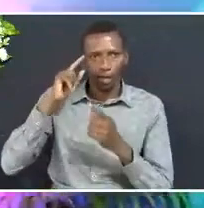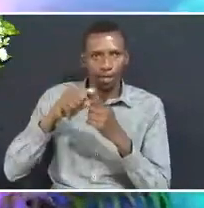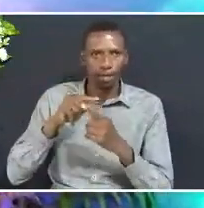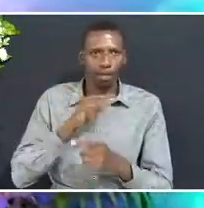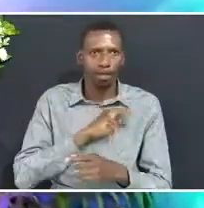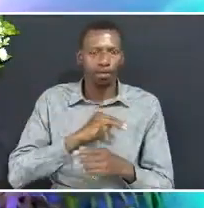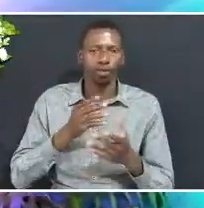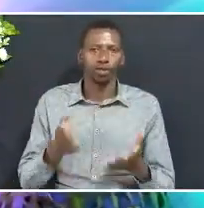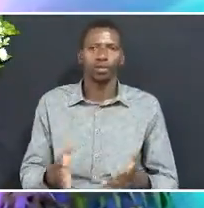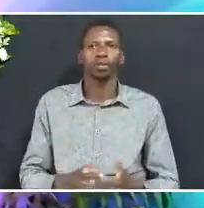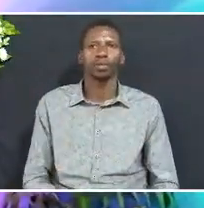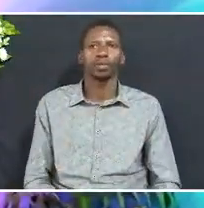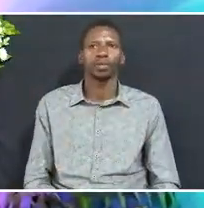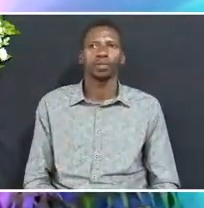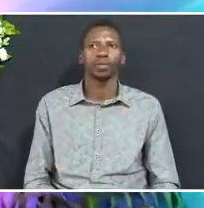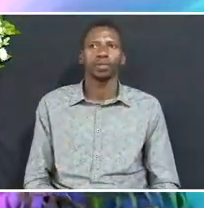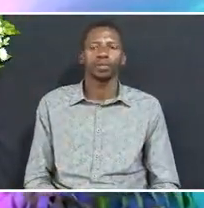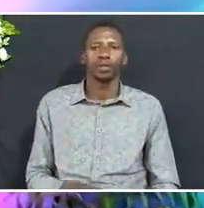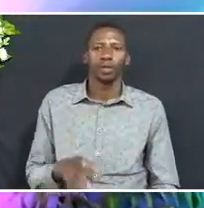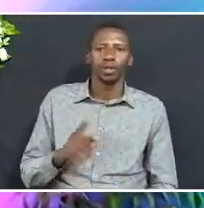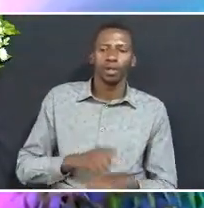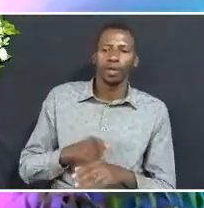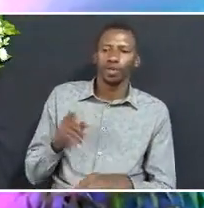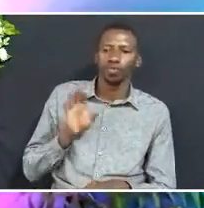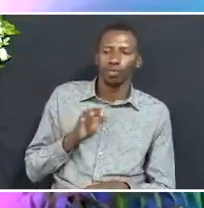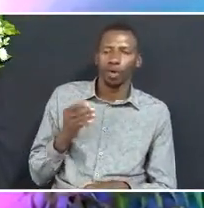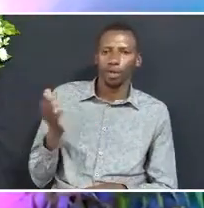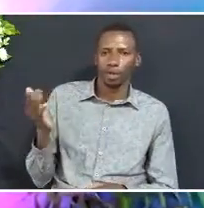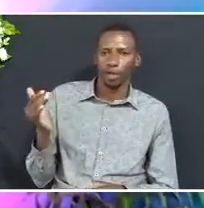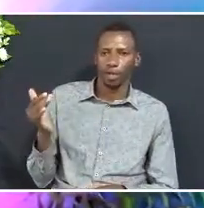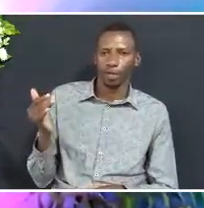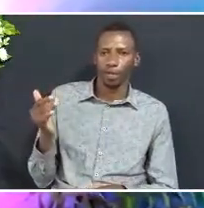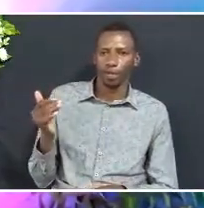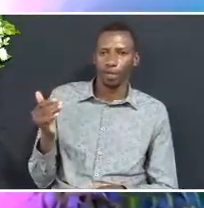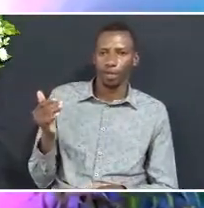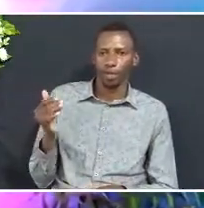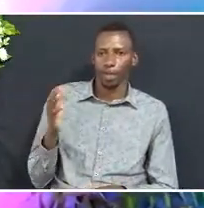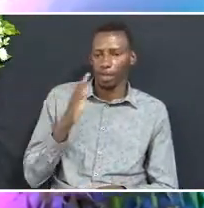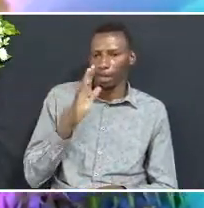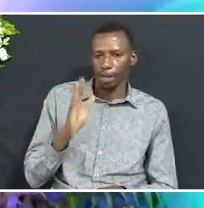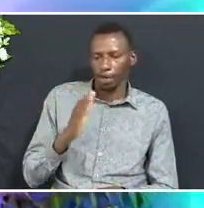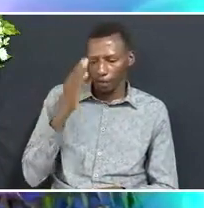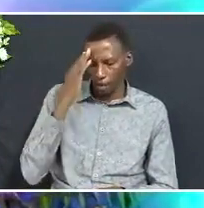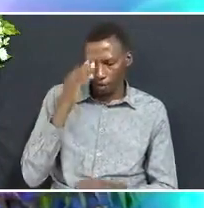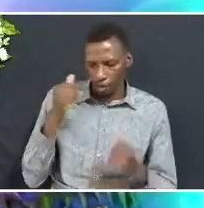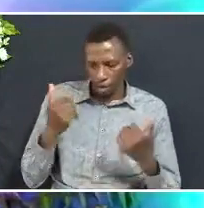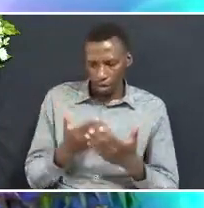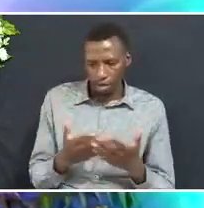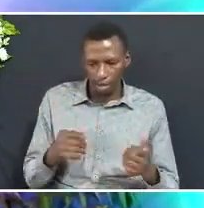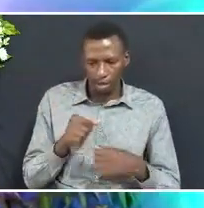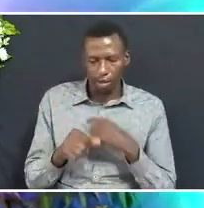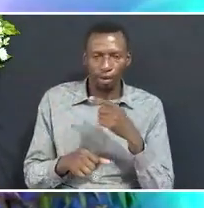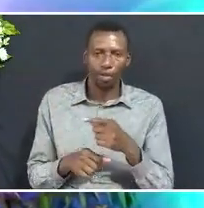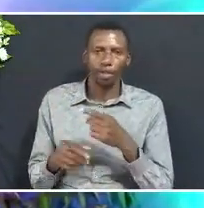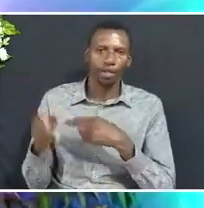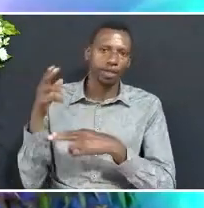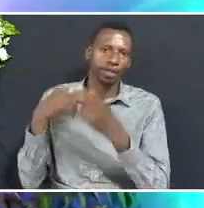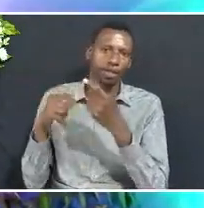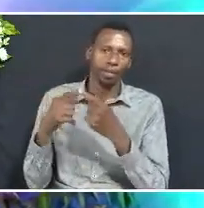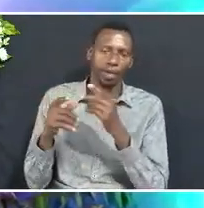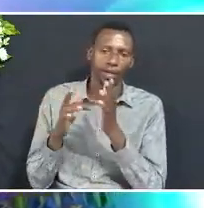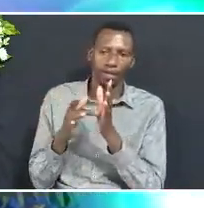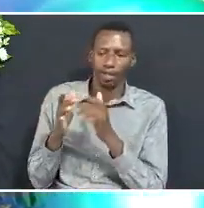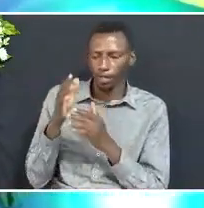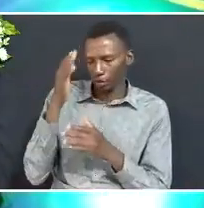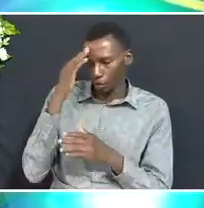here. So when this woman is coming, she never knew anything about this history, but Jesus knew about this history. So